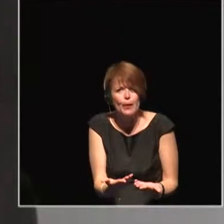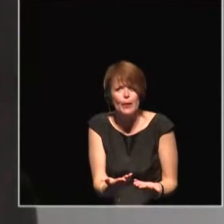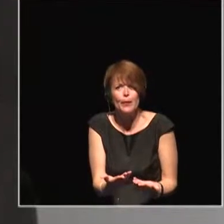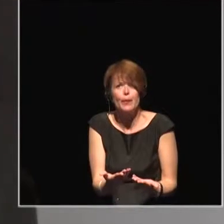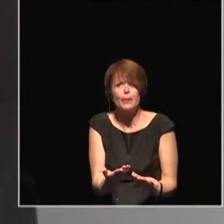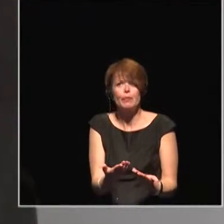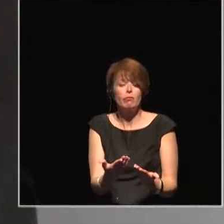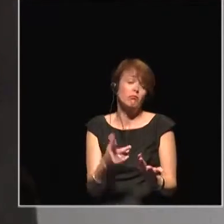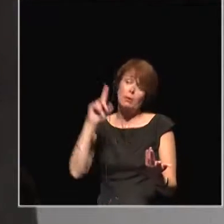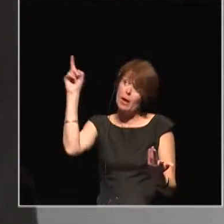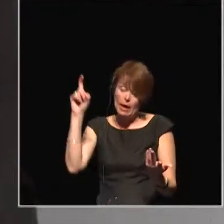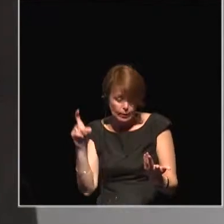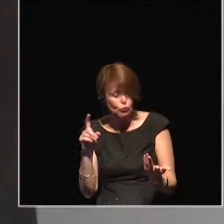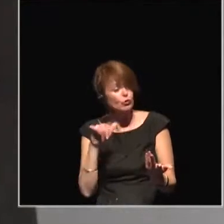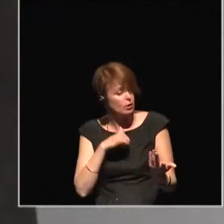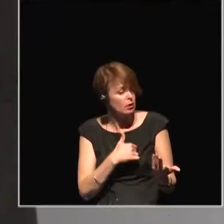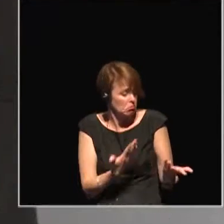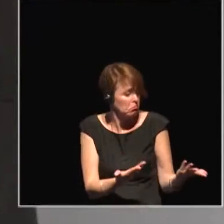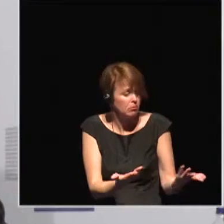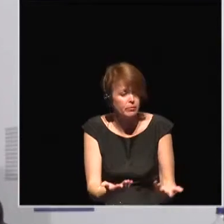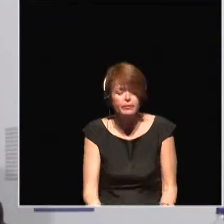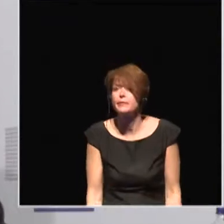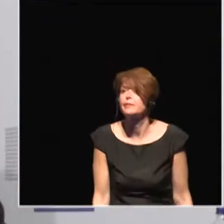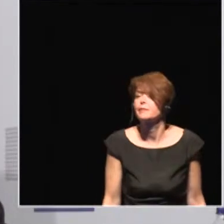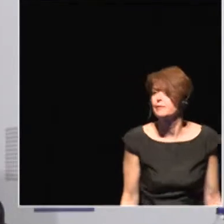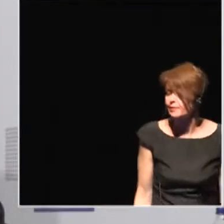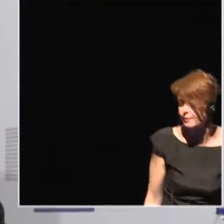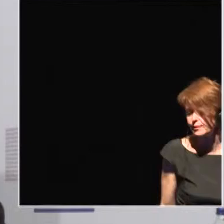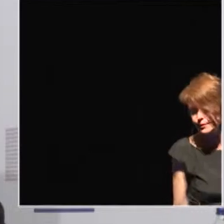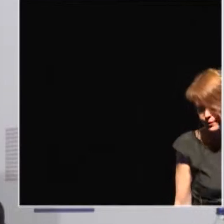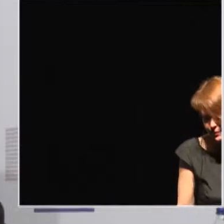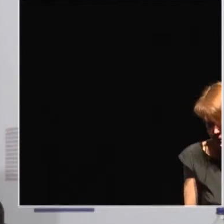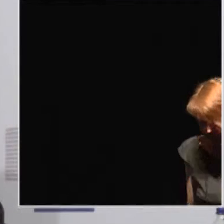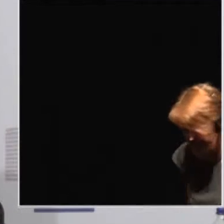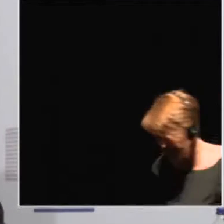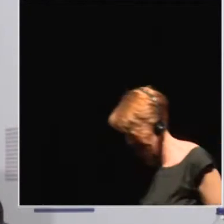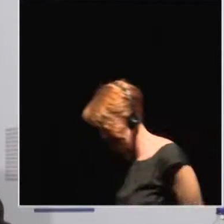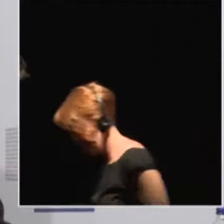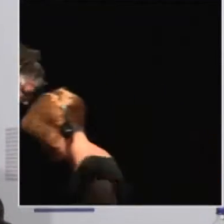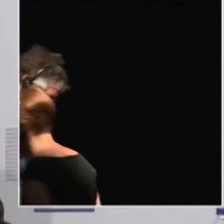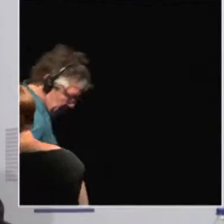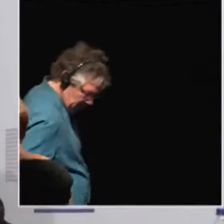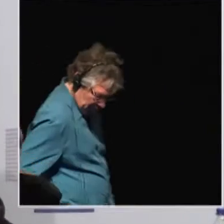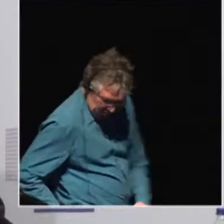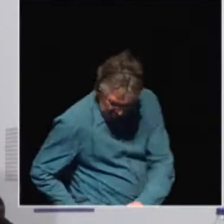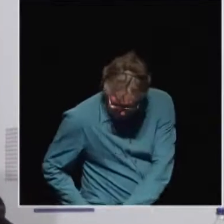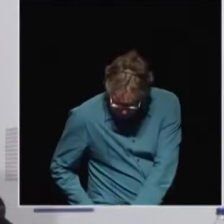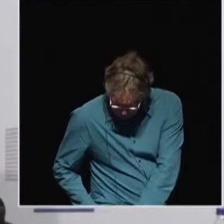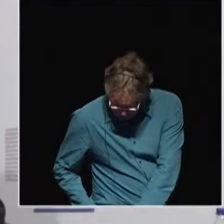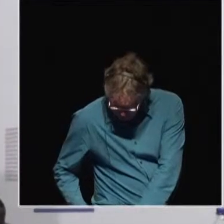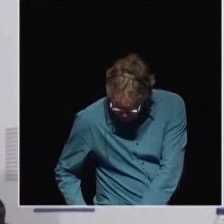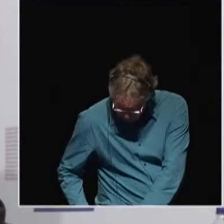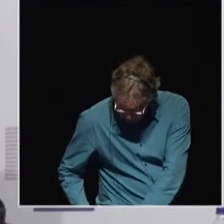coming to energy, but not limited to it. Merci. J'aimerais vous remercier d'abord de me dire que je ne devrais pas me